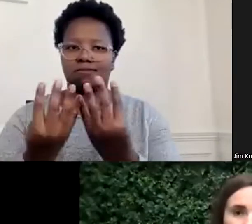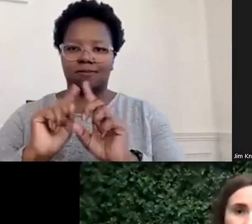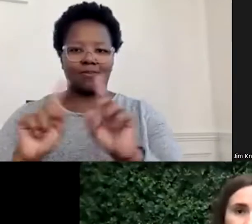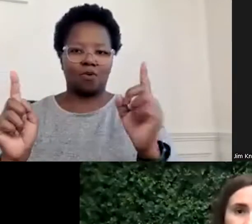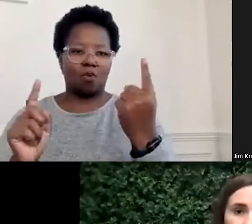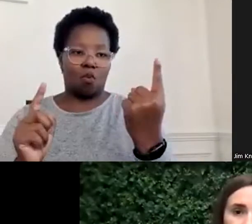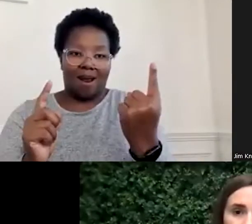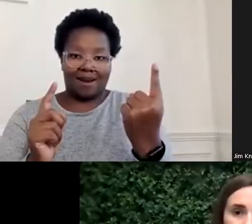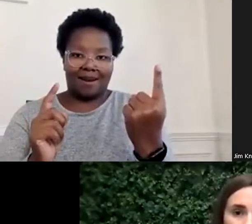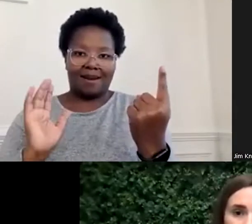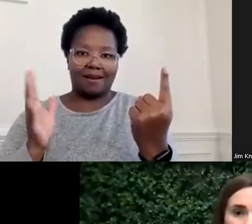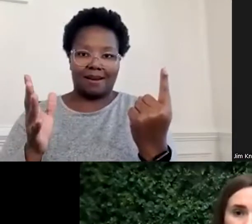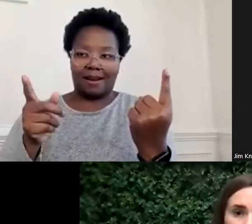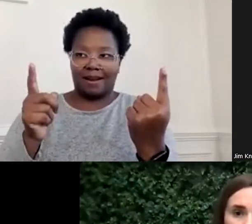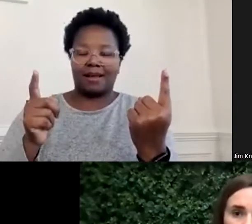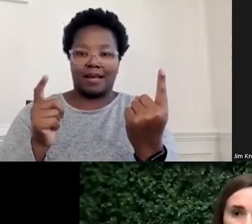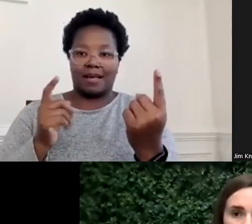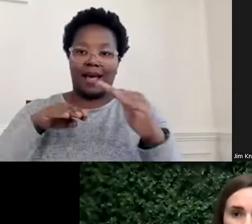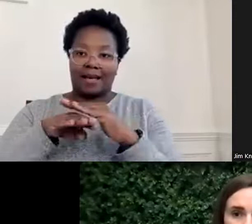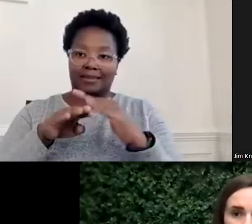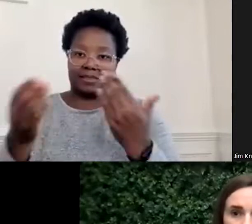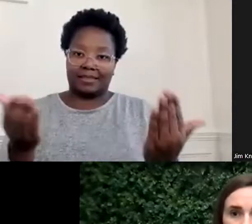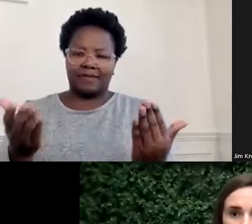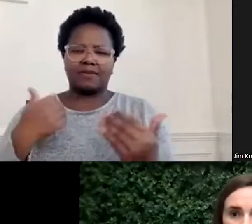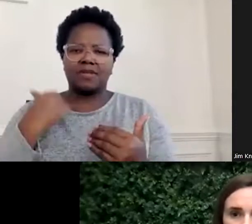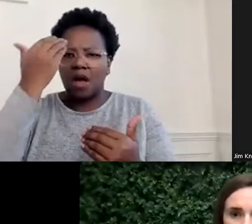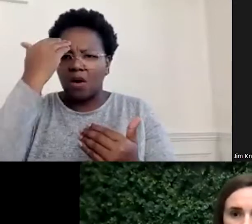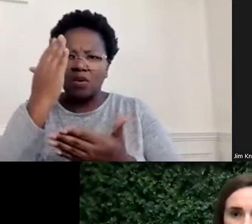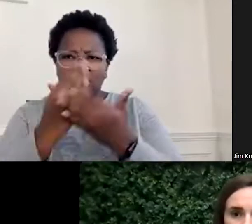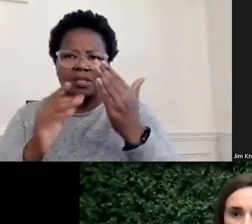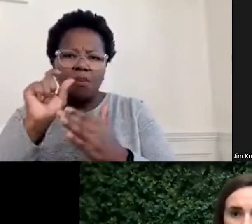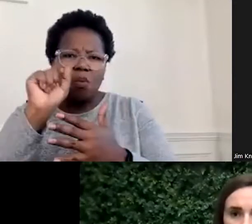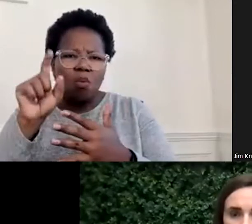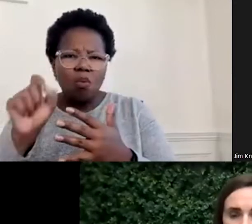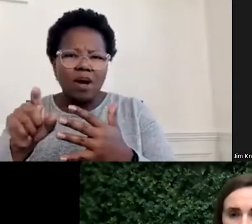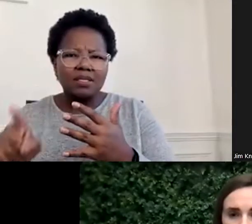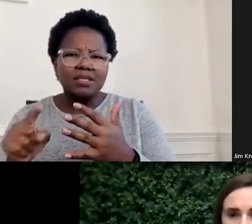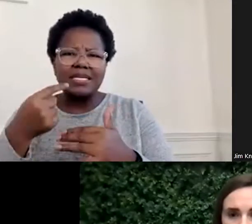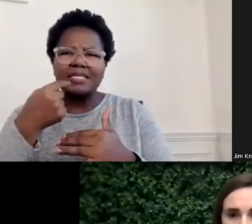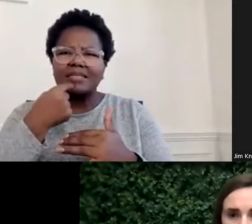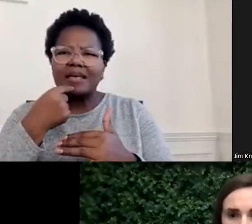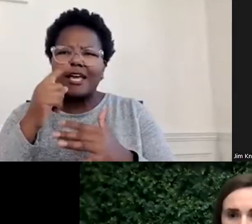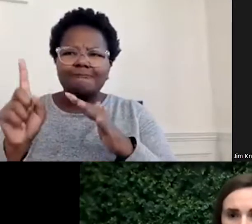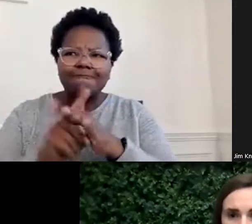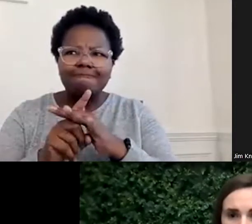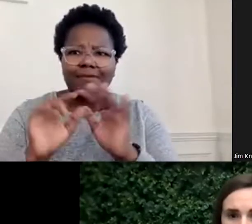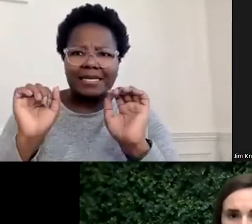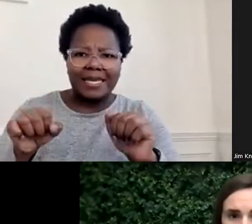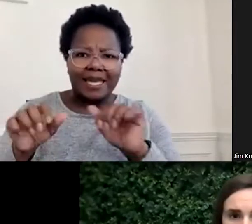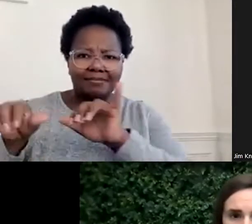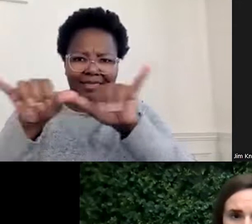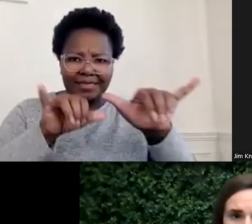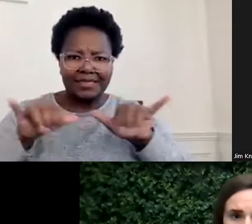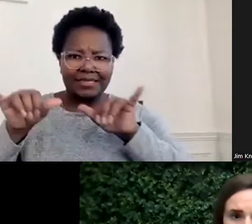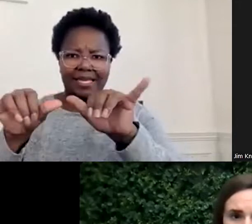service. I know that there are some questions that have come up about, hey, could this be expanded to provide